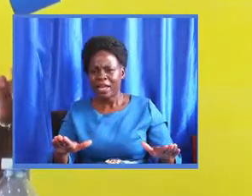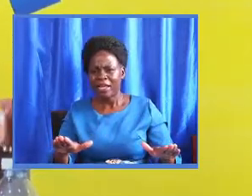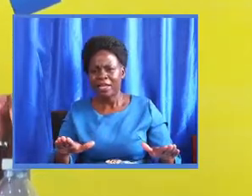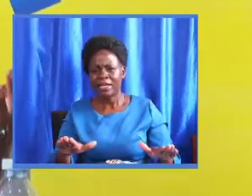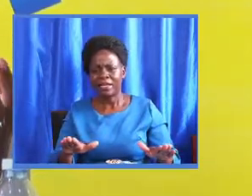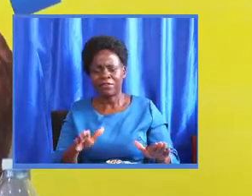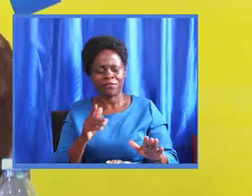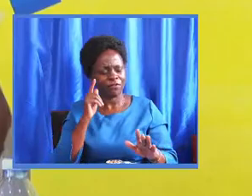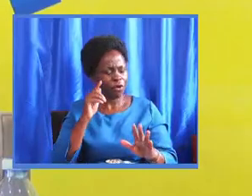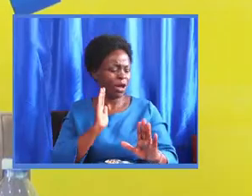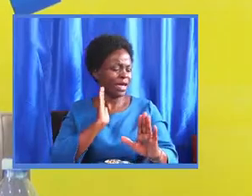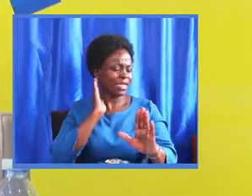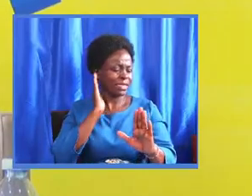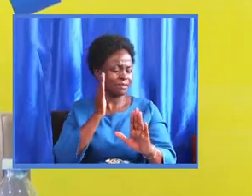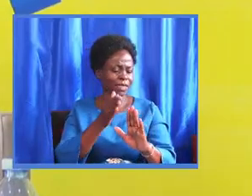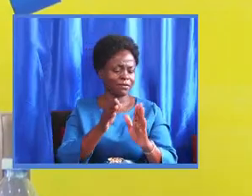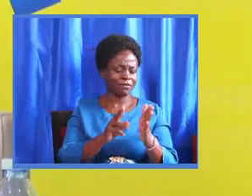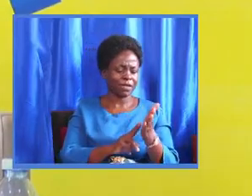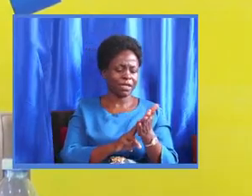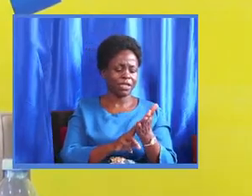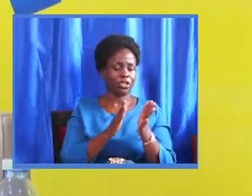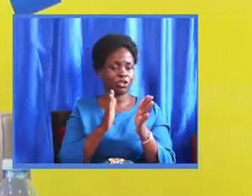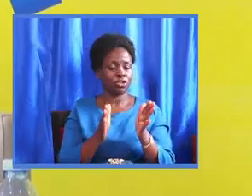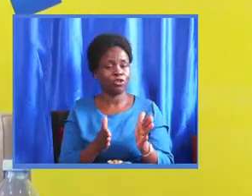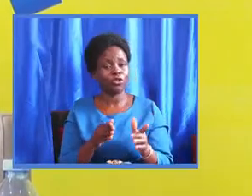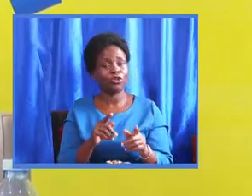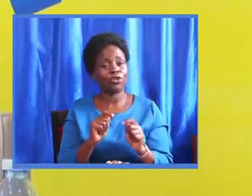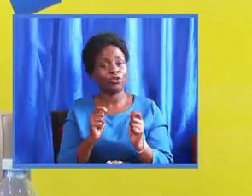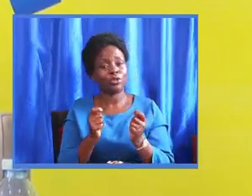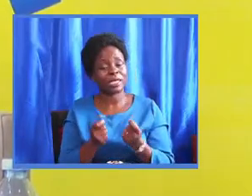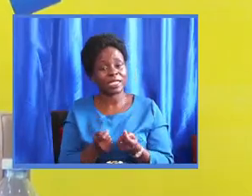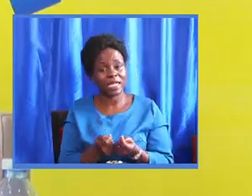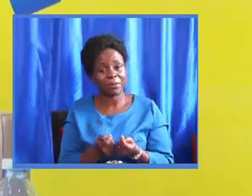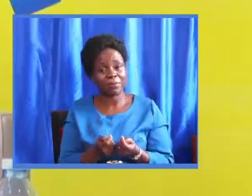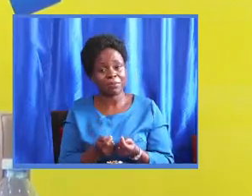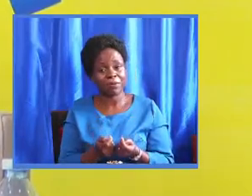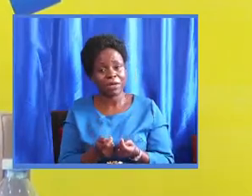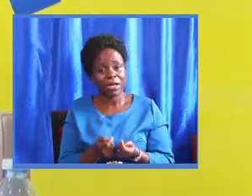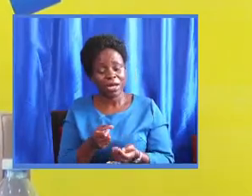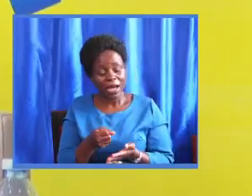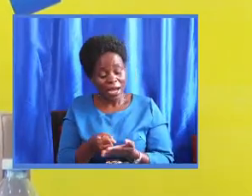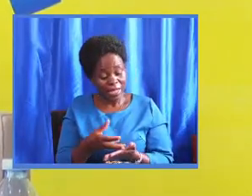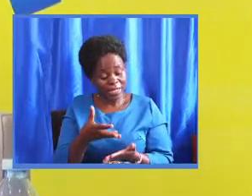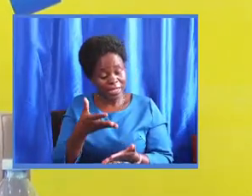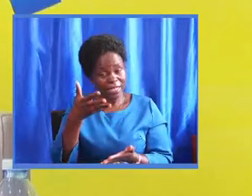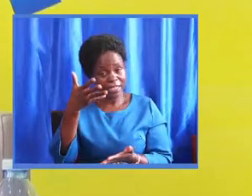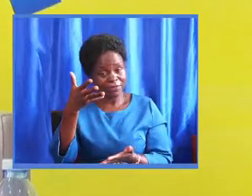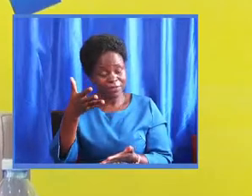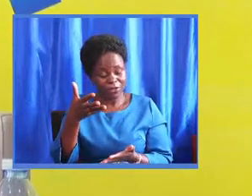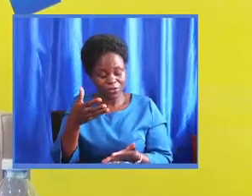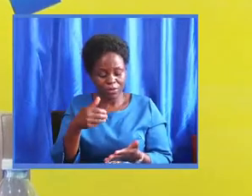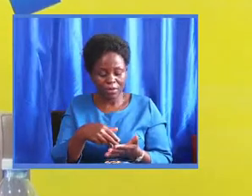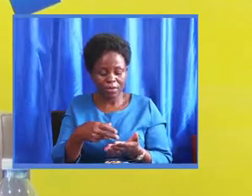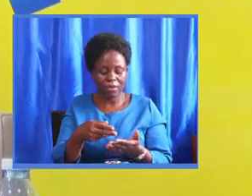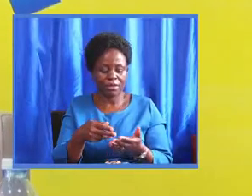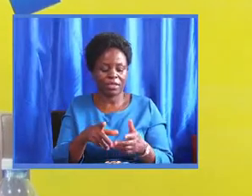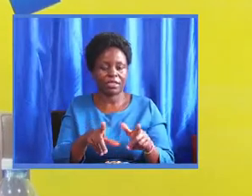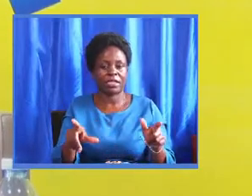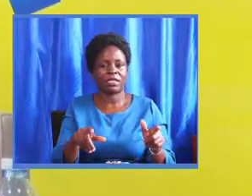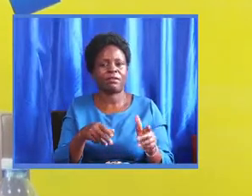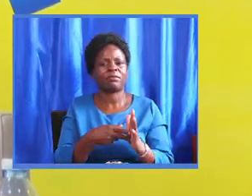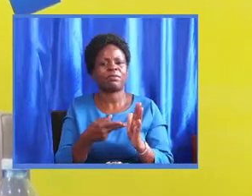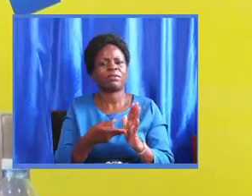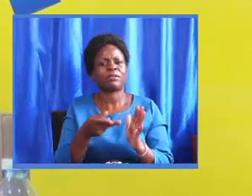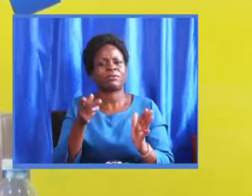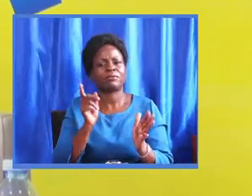a specified user type, okay, adds value onto that piece of land, because what it means is, as a developer, you